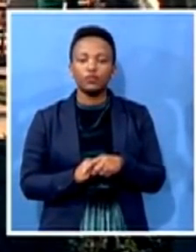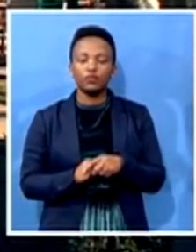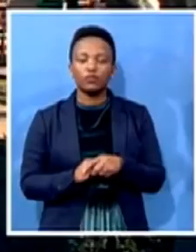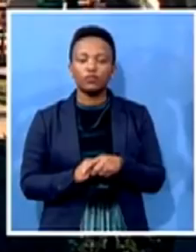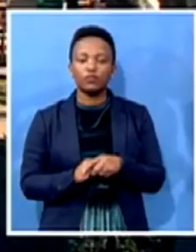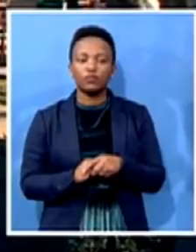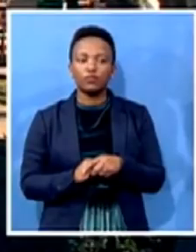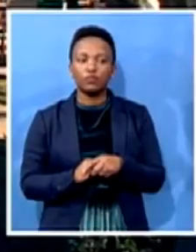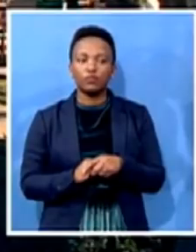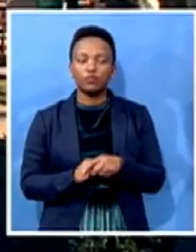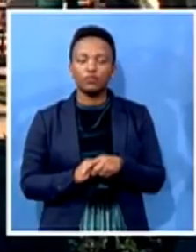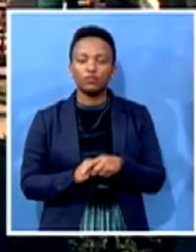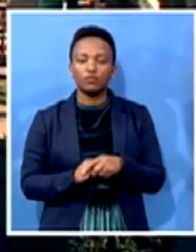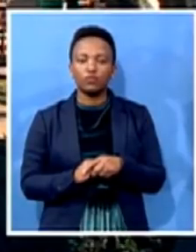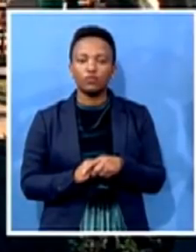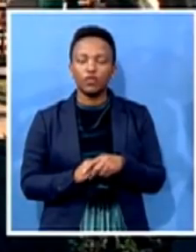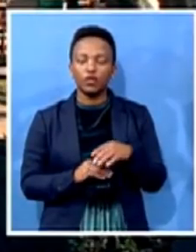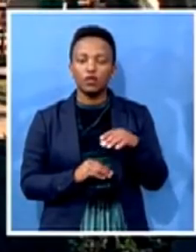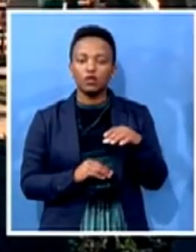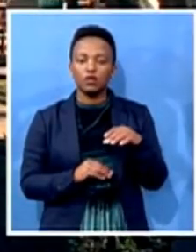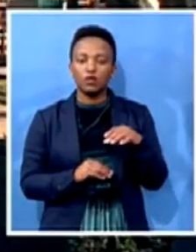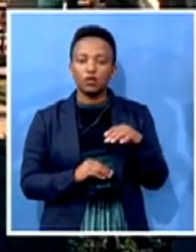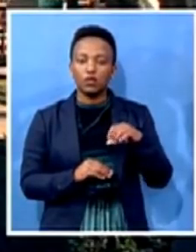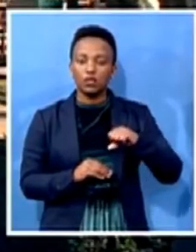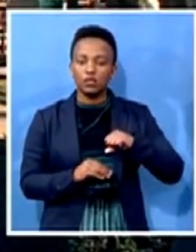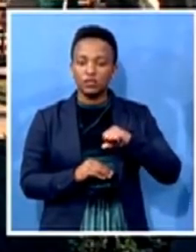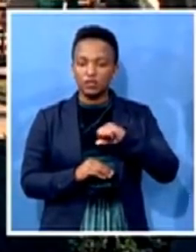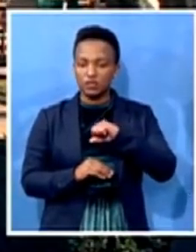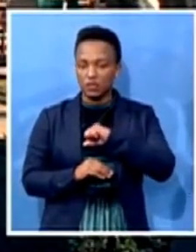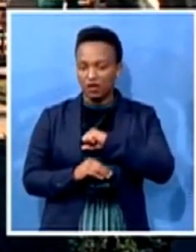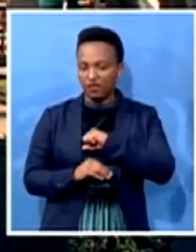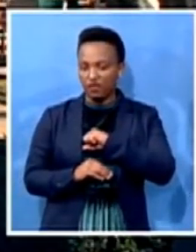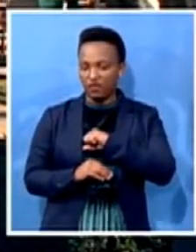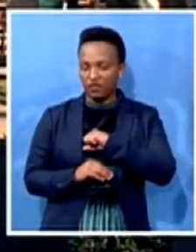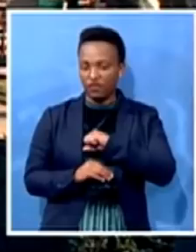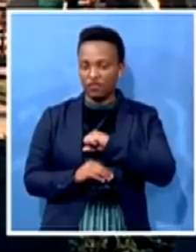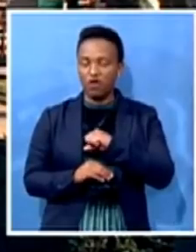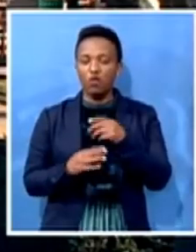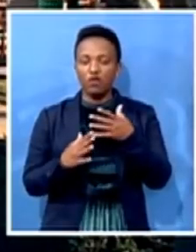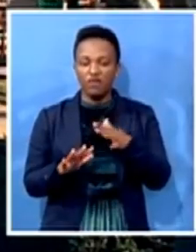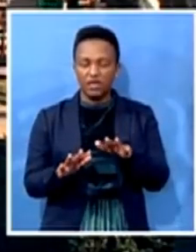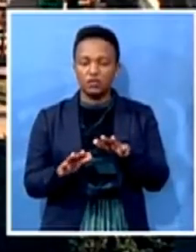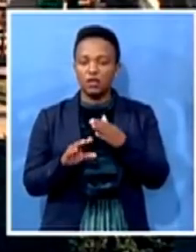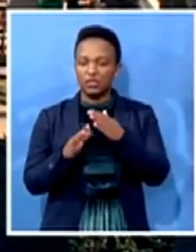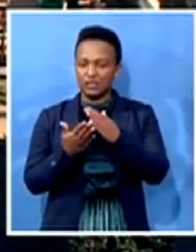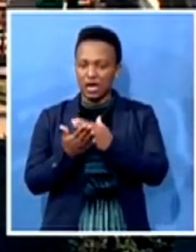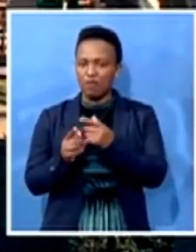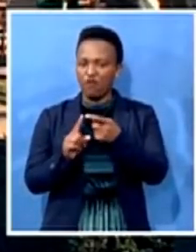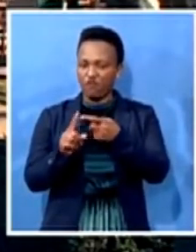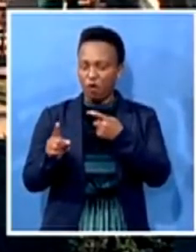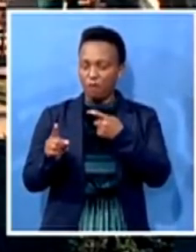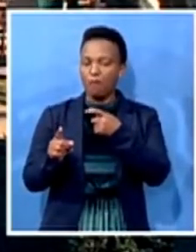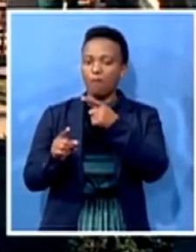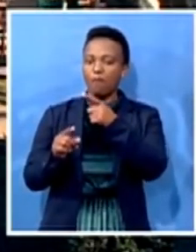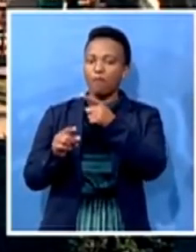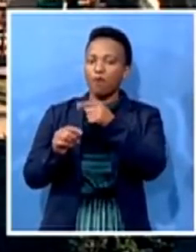clinical part is concerned, it's mostly redeployed staff. Right? There are a few new nurses that were employed as part of